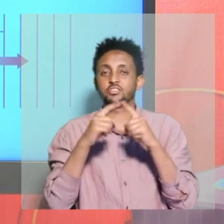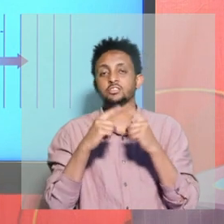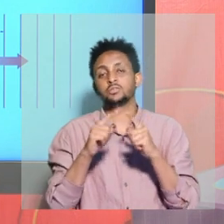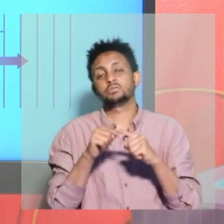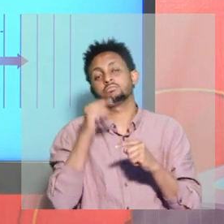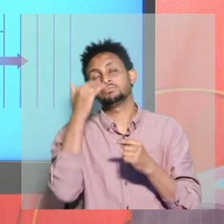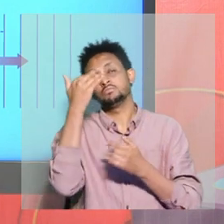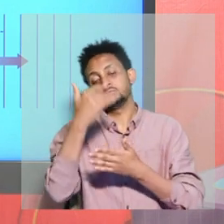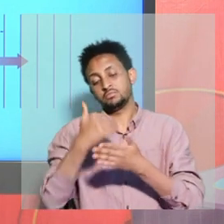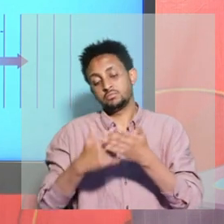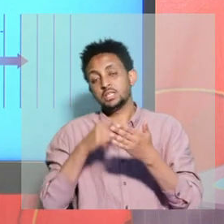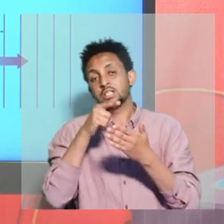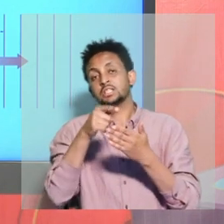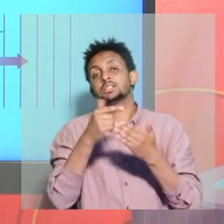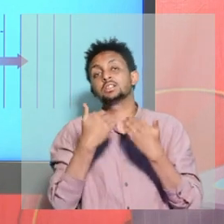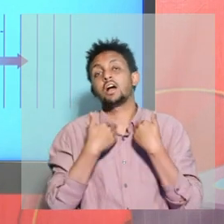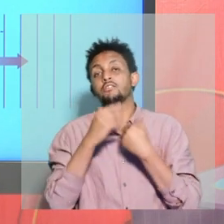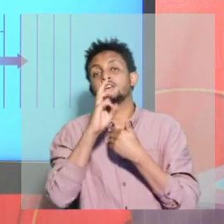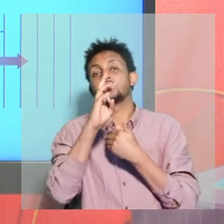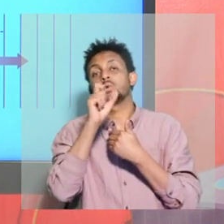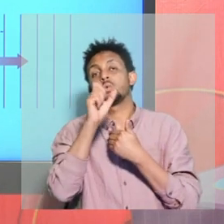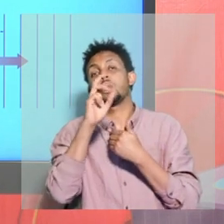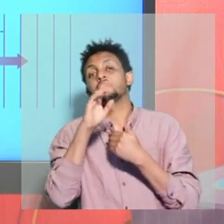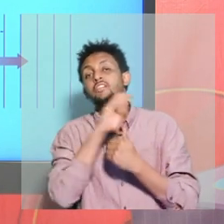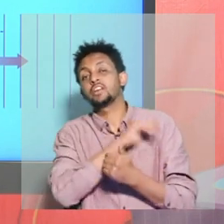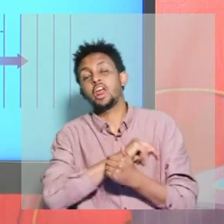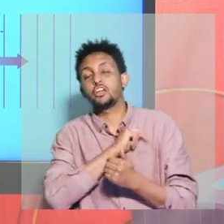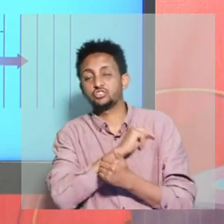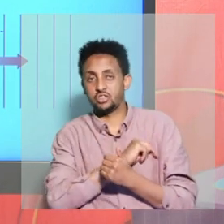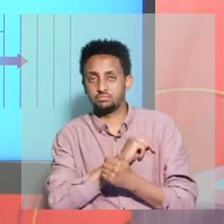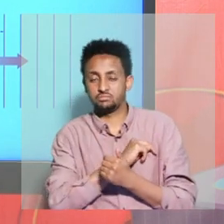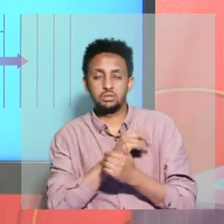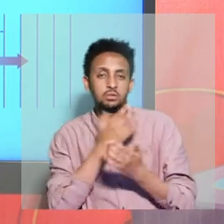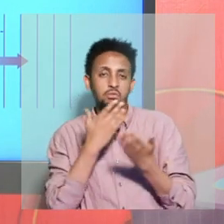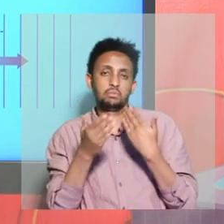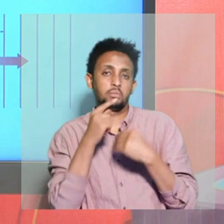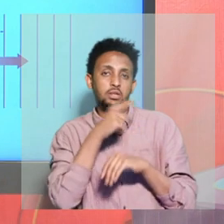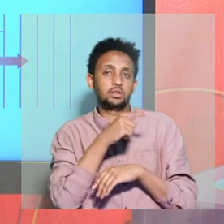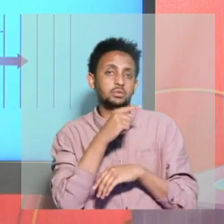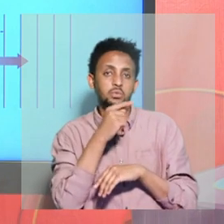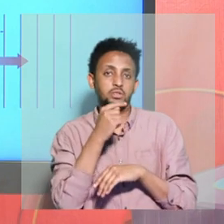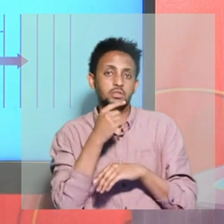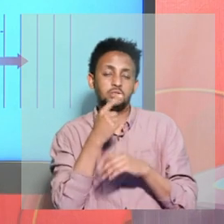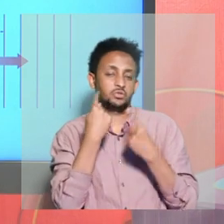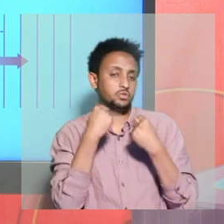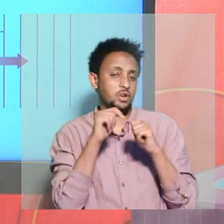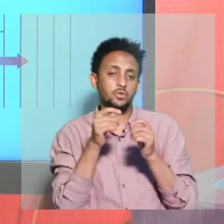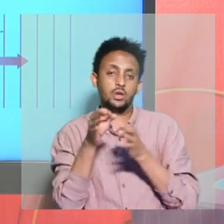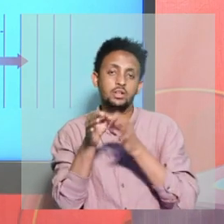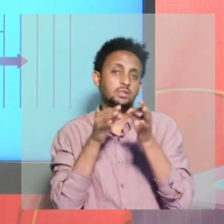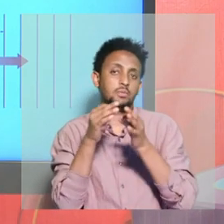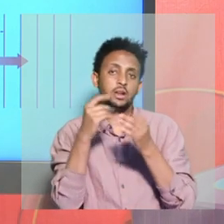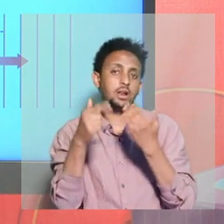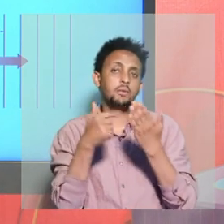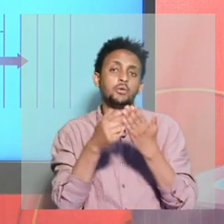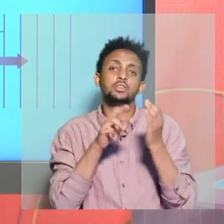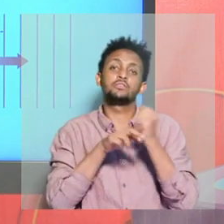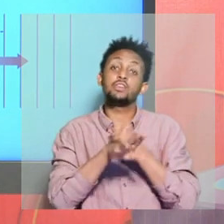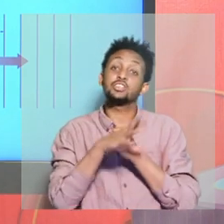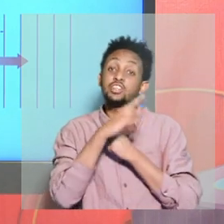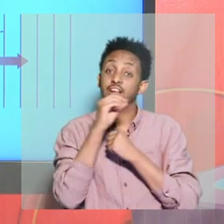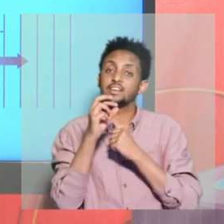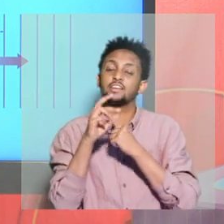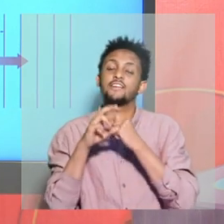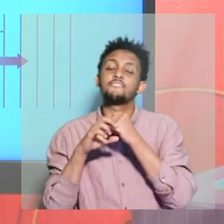is due that it has a wave nature. Actually, while he was alive, he was trying to explain about reflection and